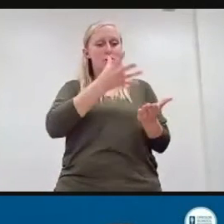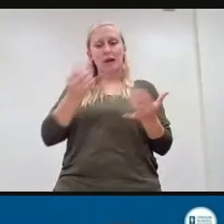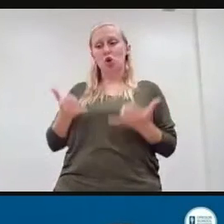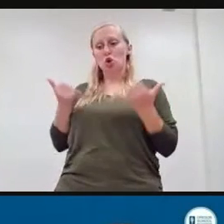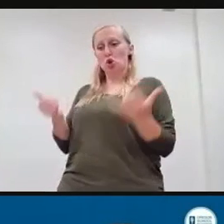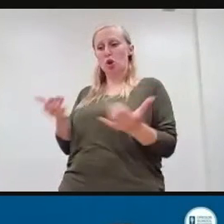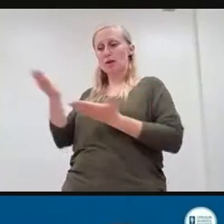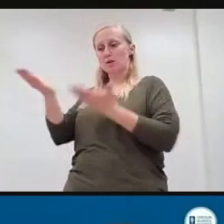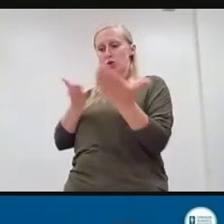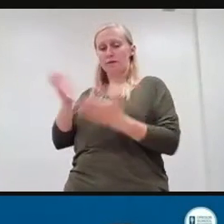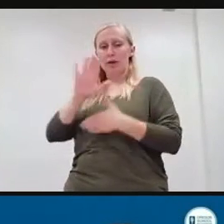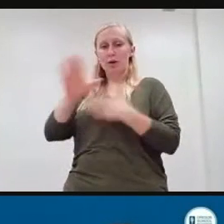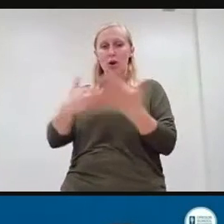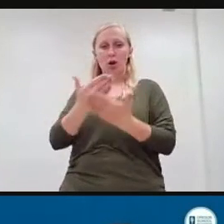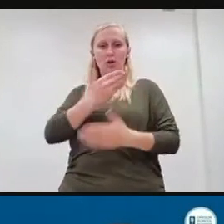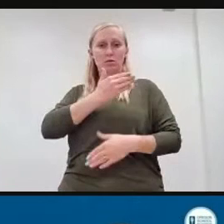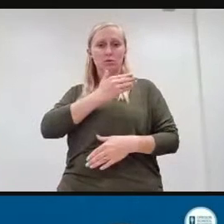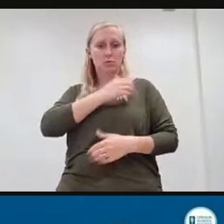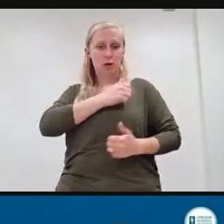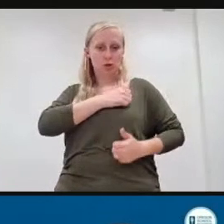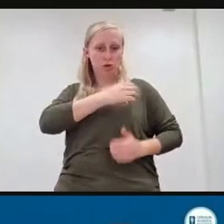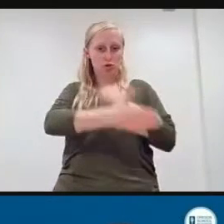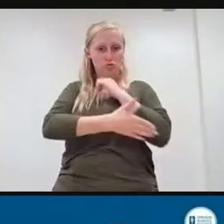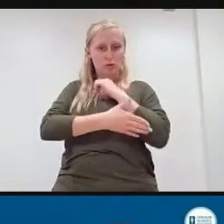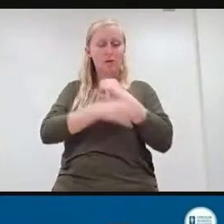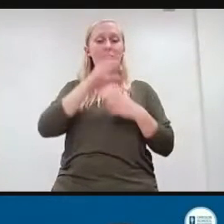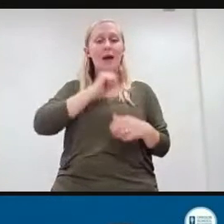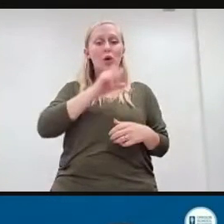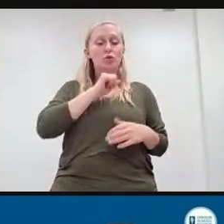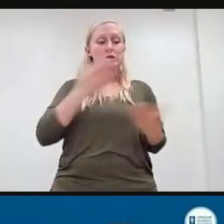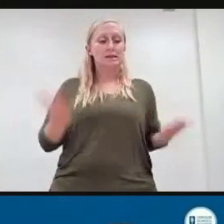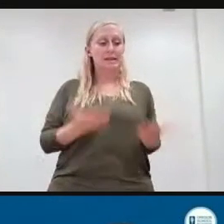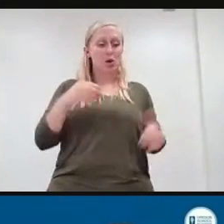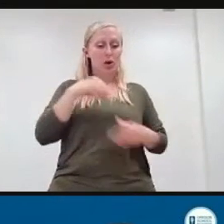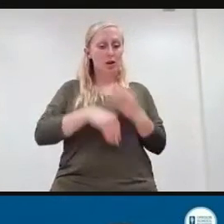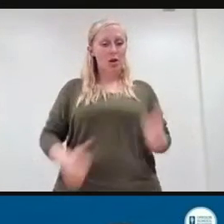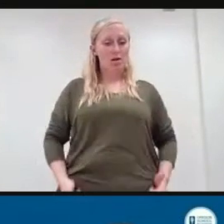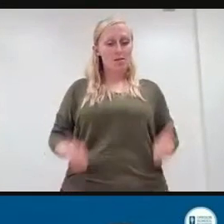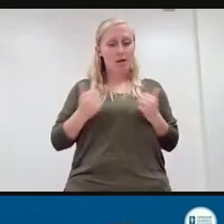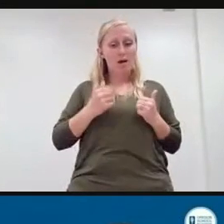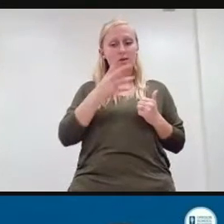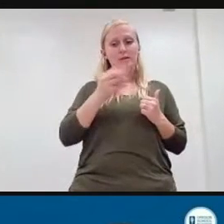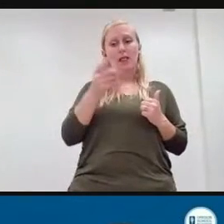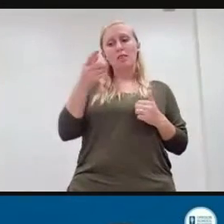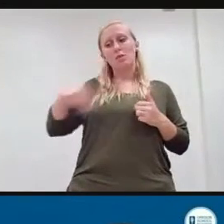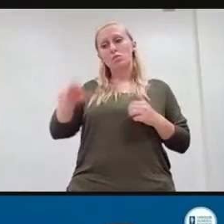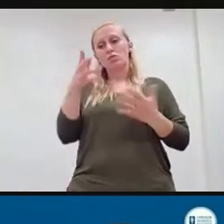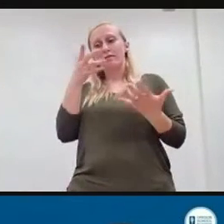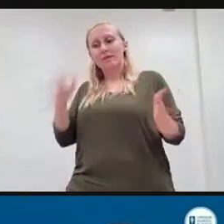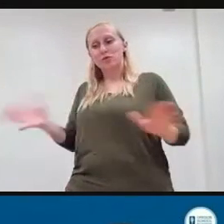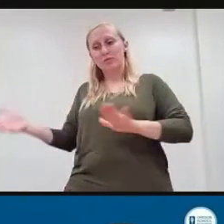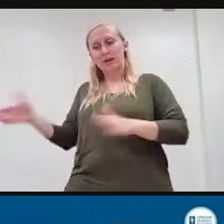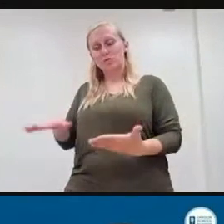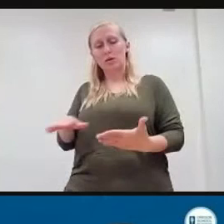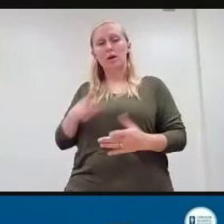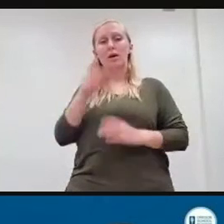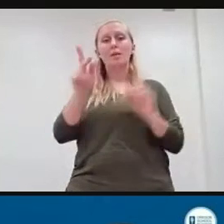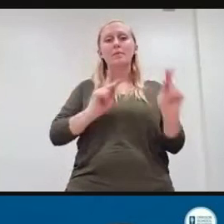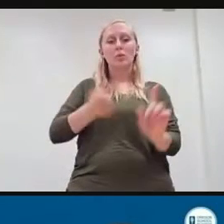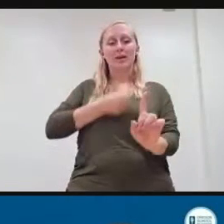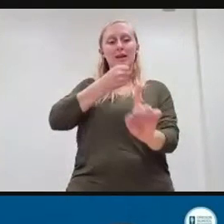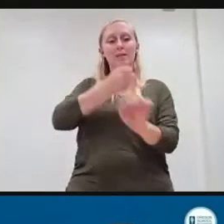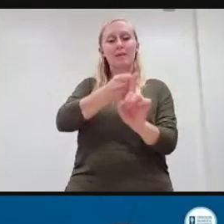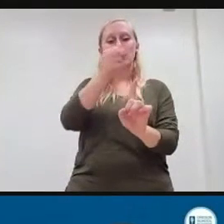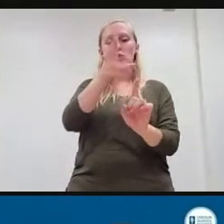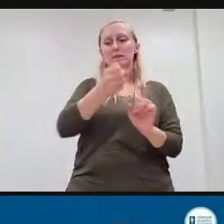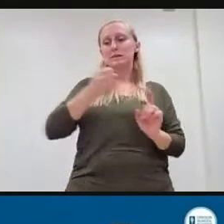our country, our elders, those here in the room, in our lives, and those who have passed away, people impacted or displaced